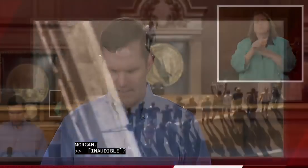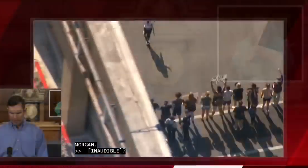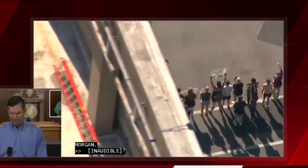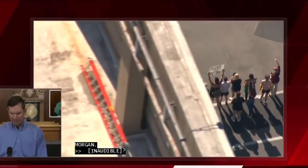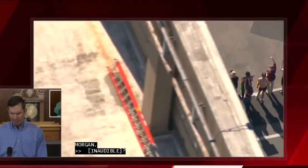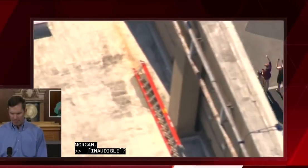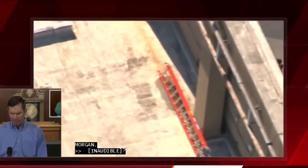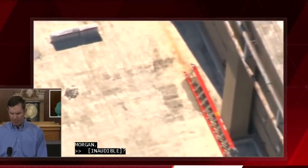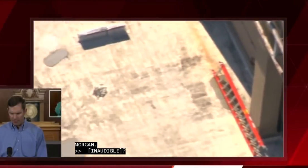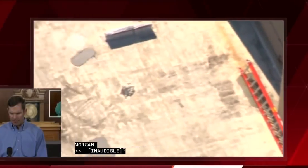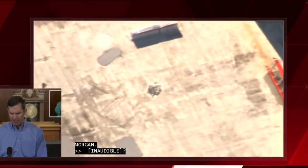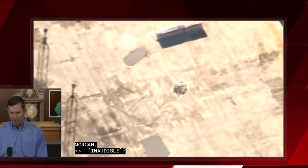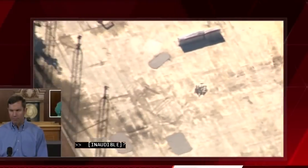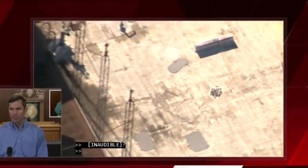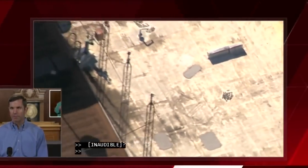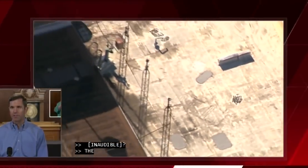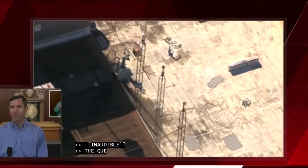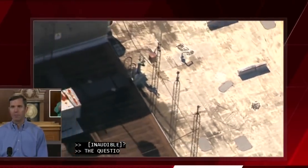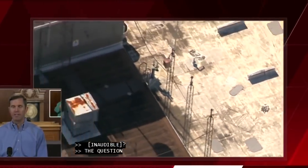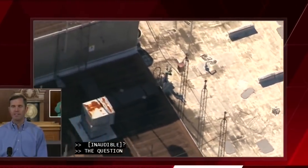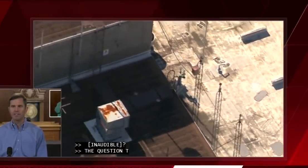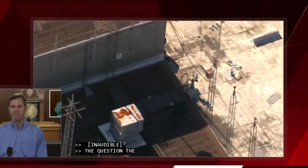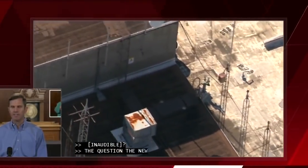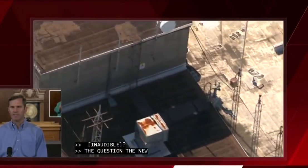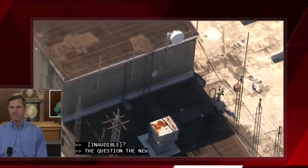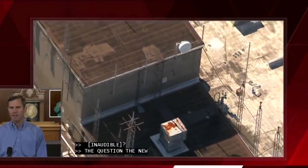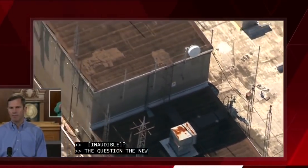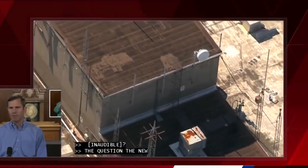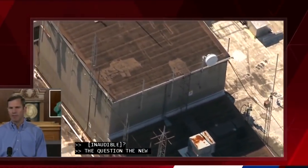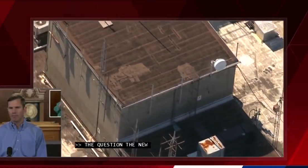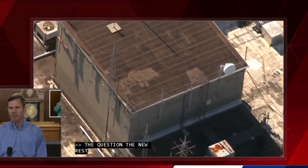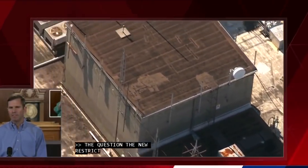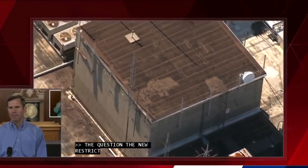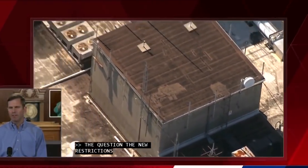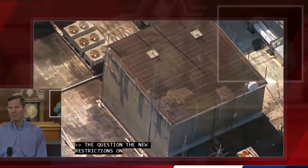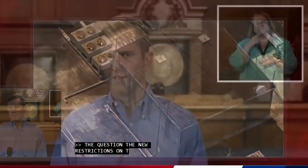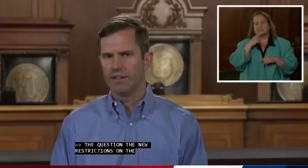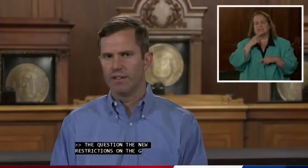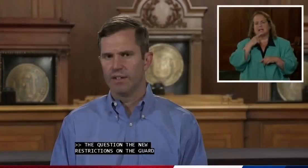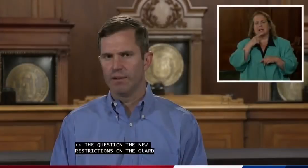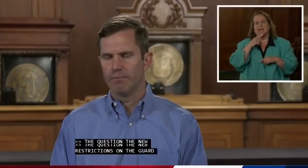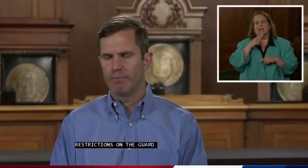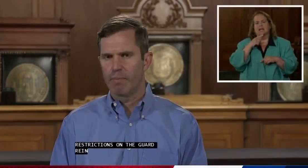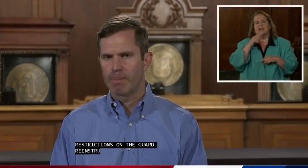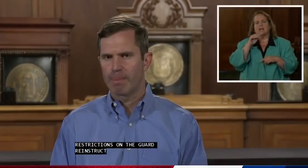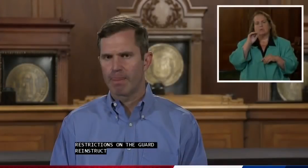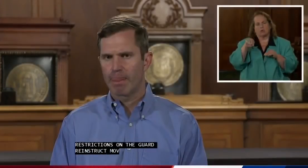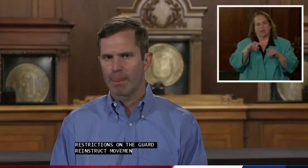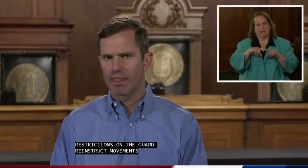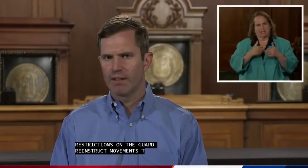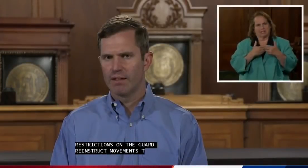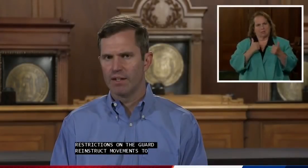guard restrict movements to certain places based on